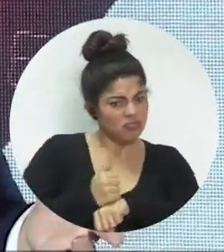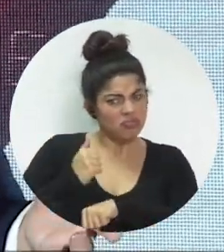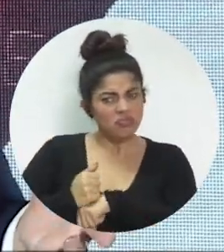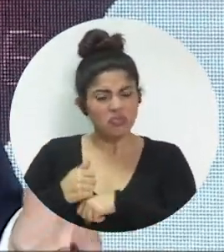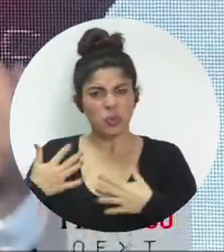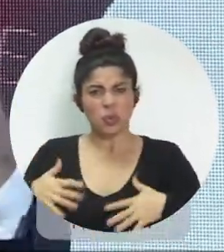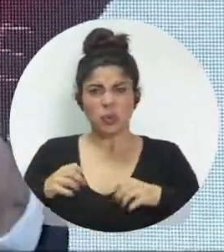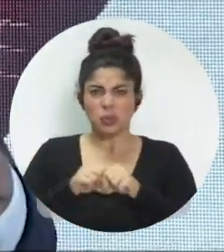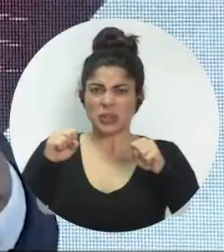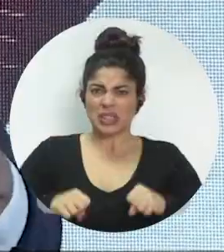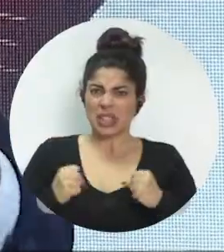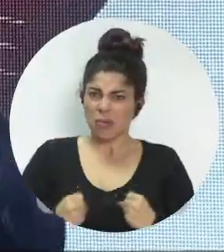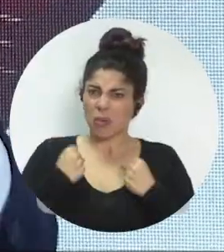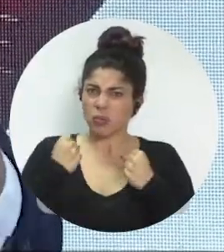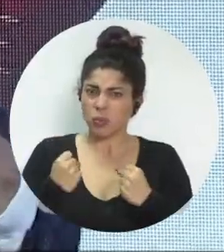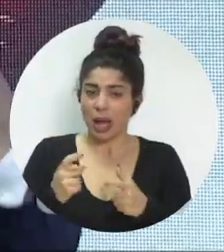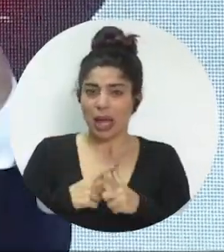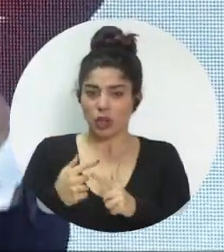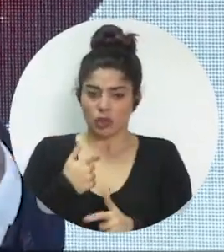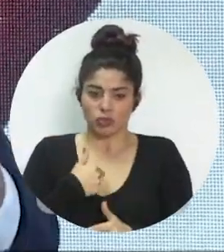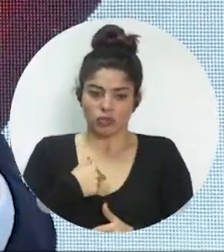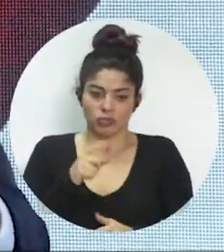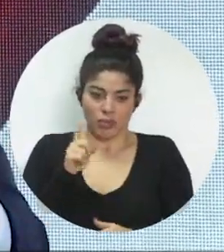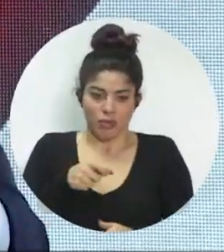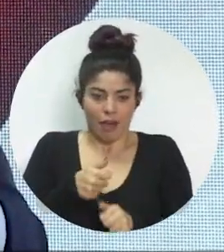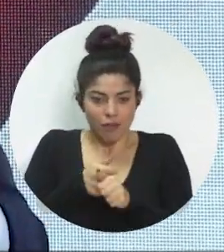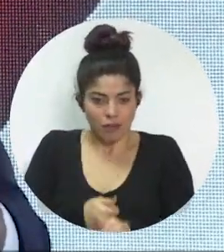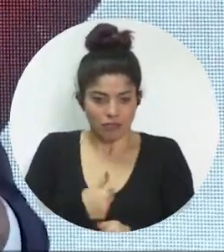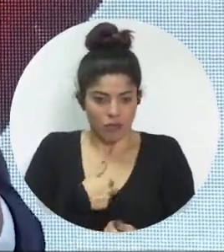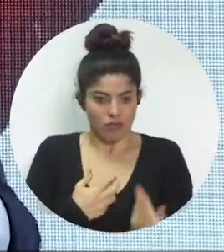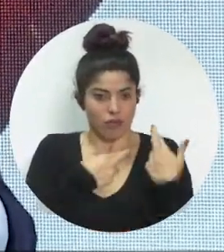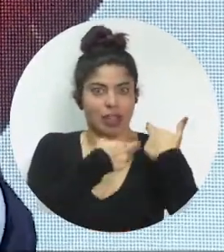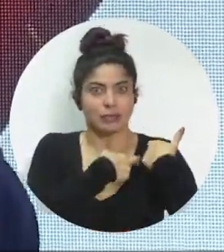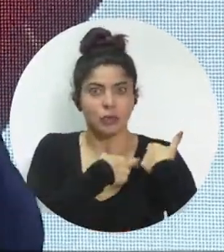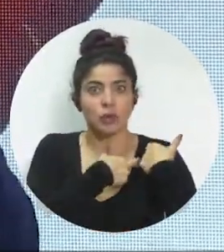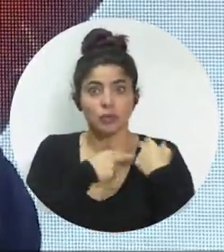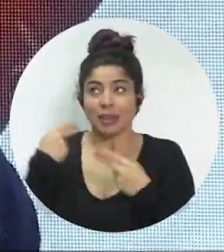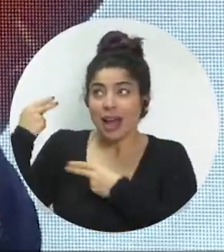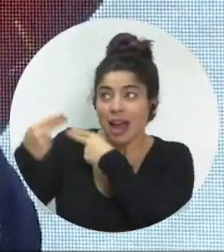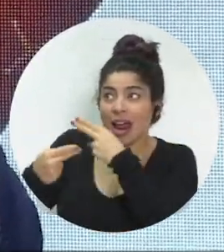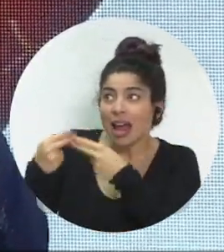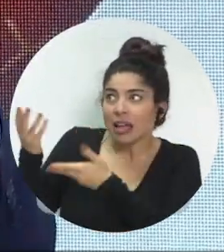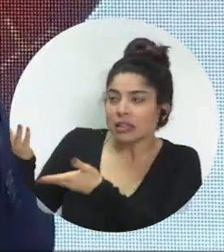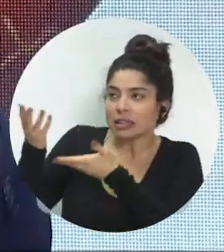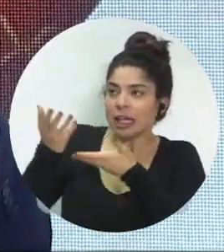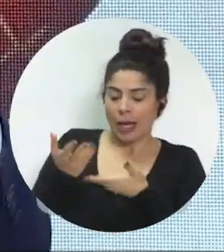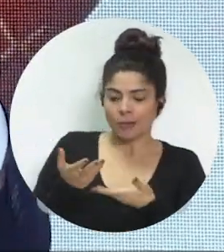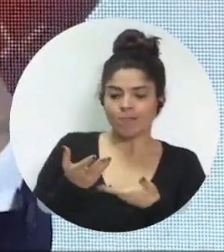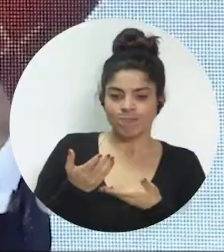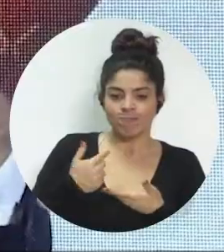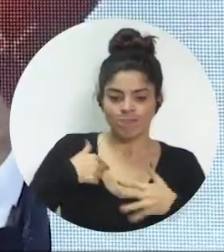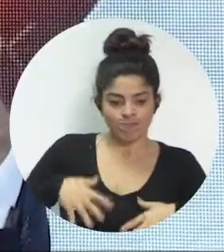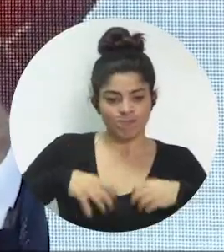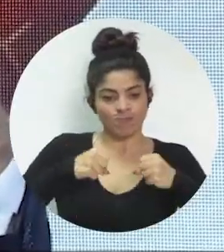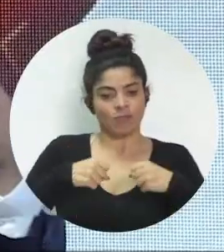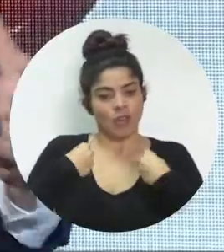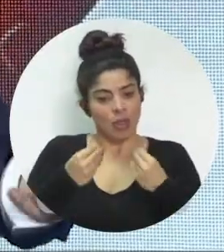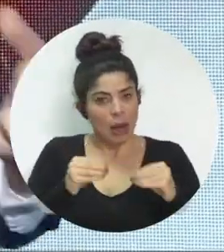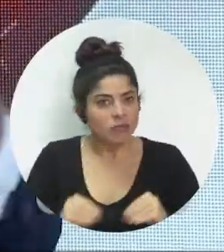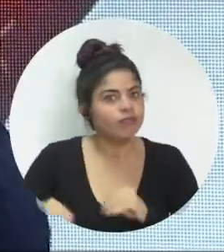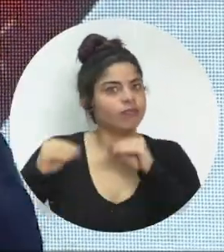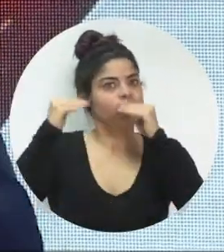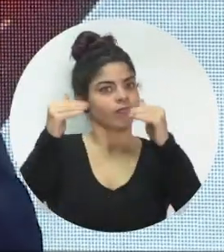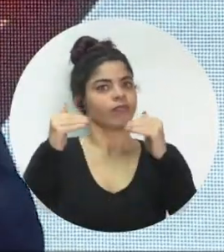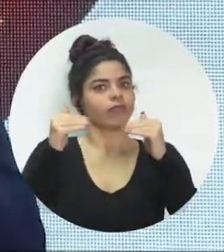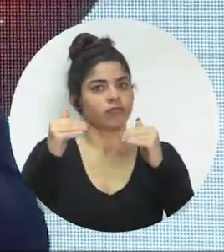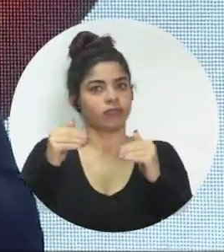school. But that generation managed to build that system. So it's coherent for me to, and responsible as well,